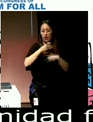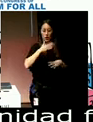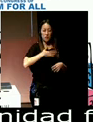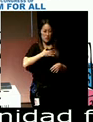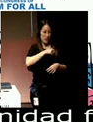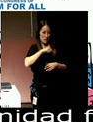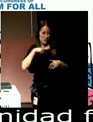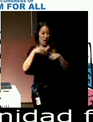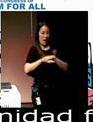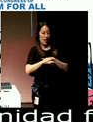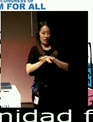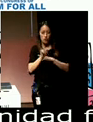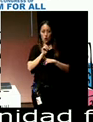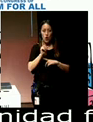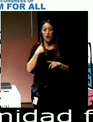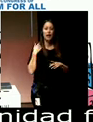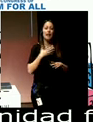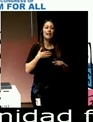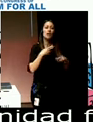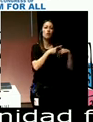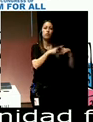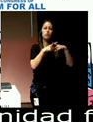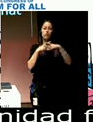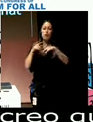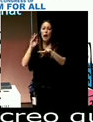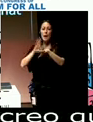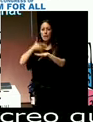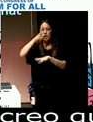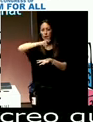places that register on my website. I